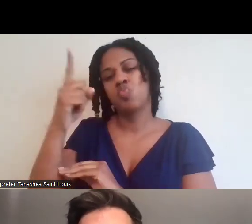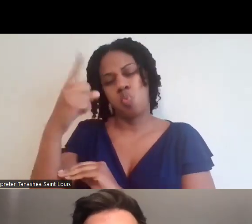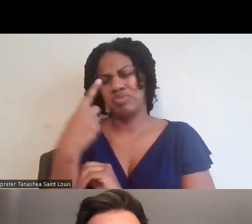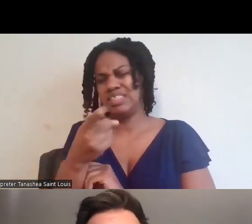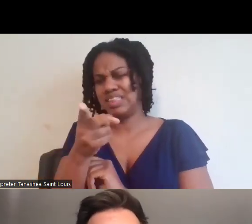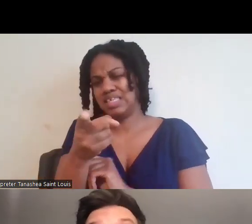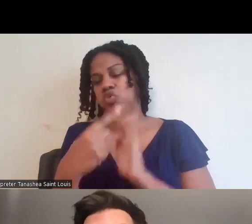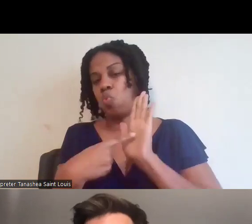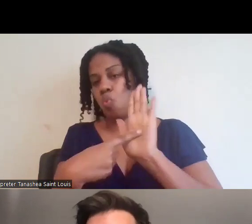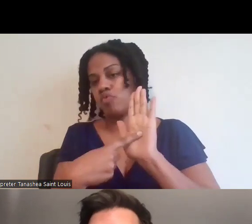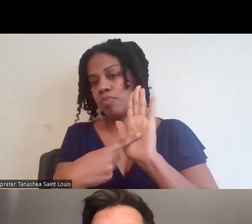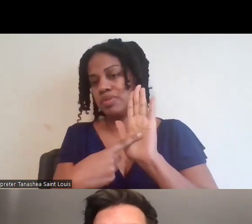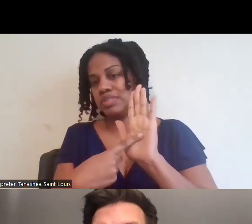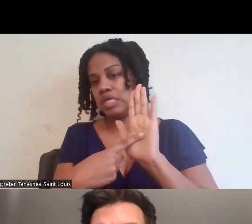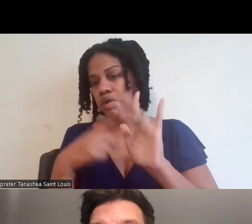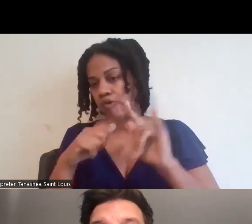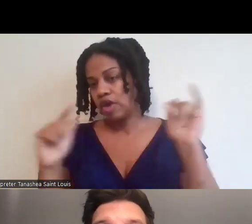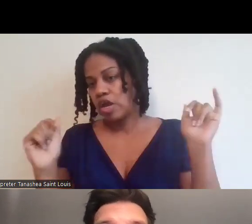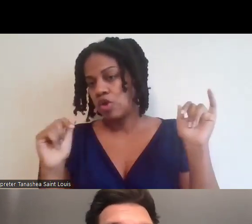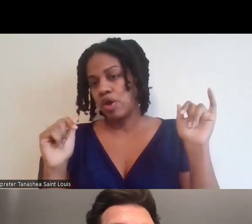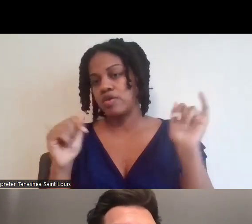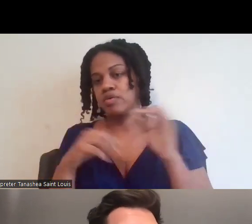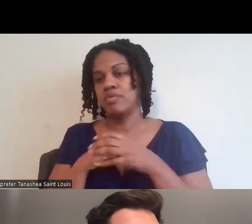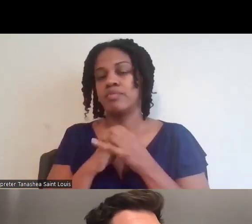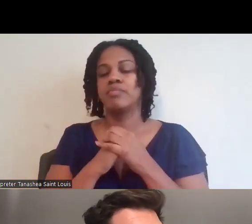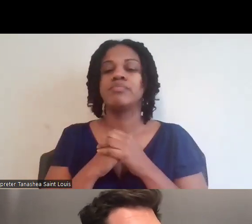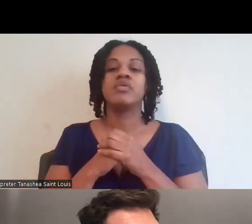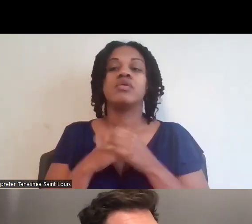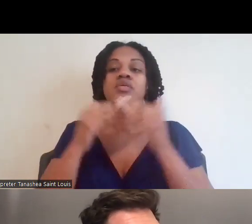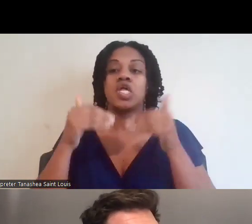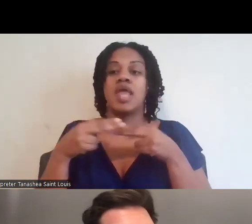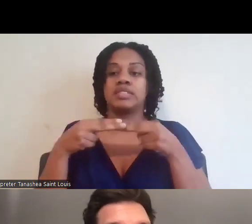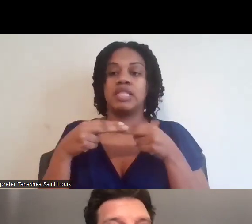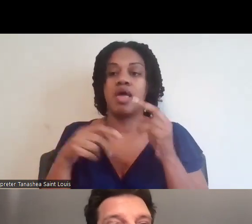representation of that variation or diversity. Next slide.